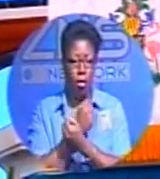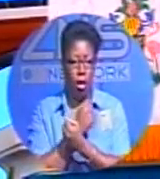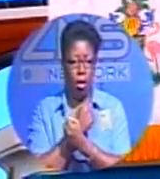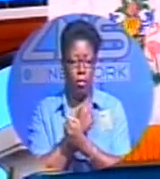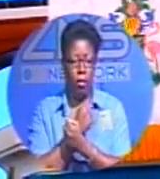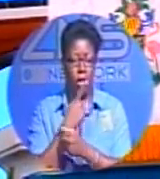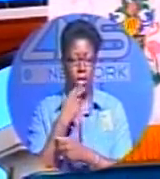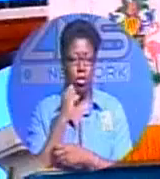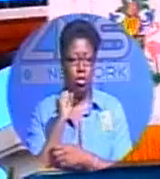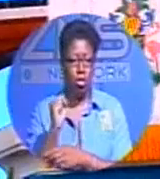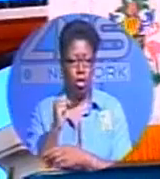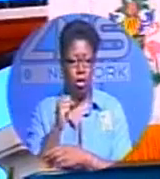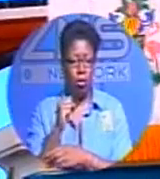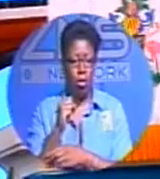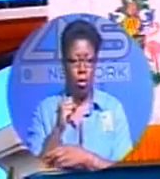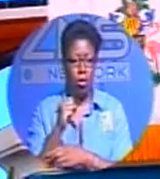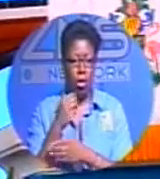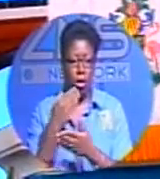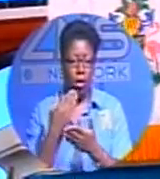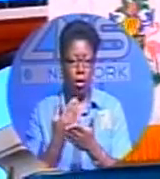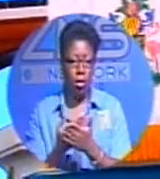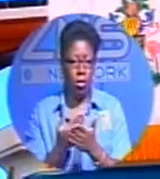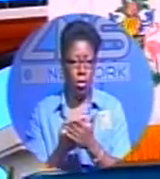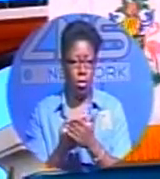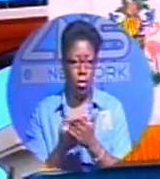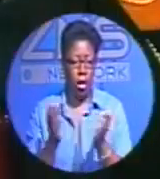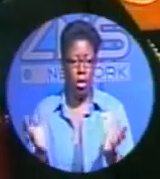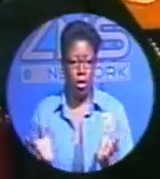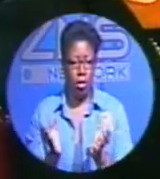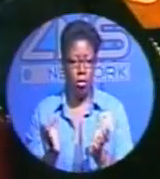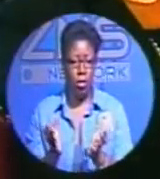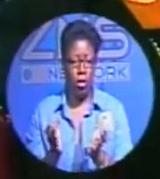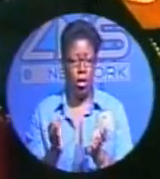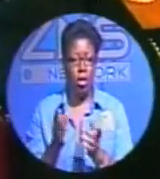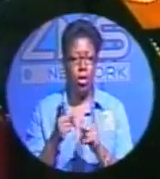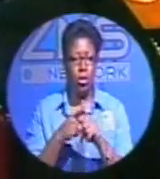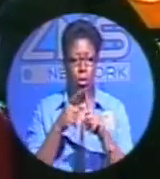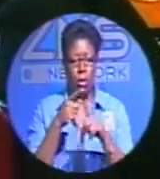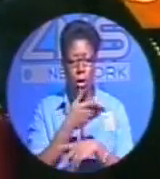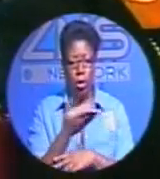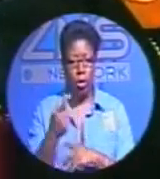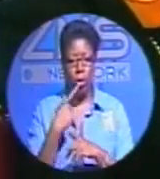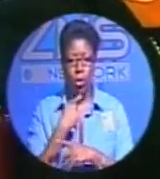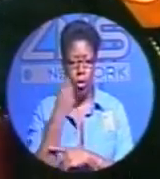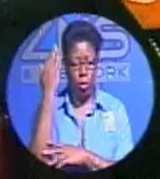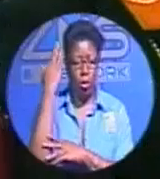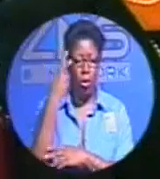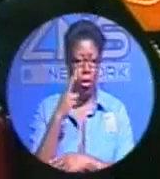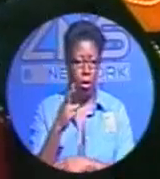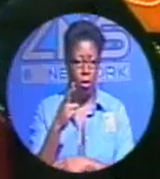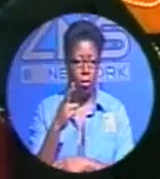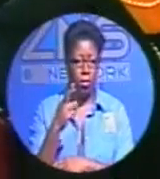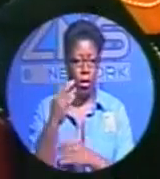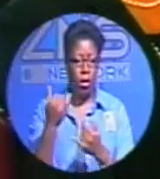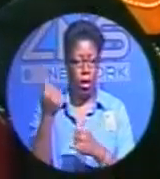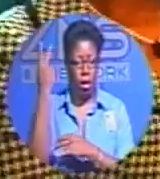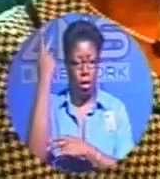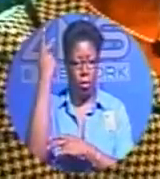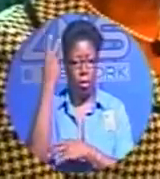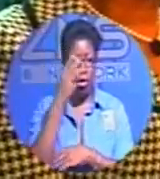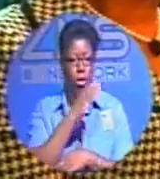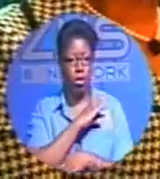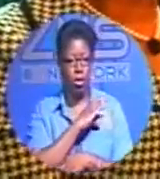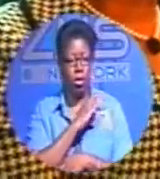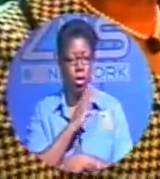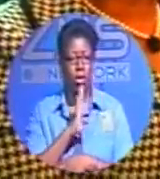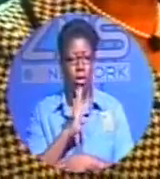to those who are privileged to know her. Her son-in-law, Prime Minister the Right Honorable Perry Christie,